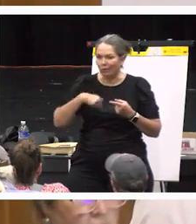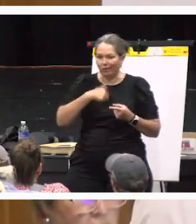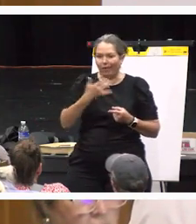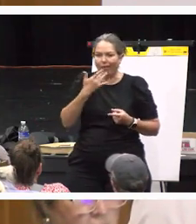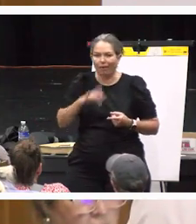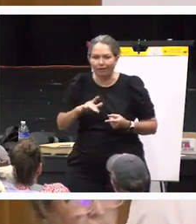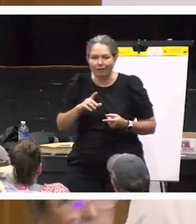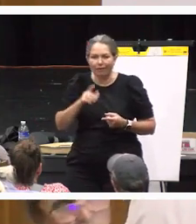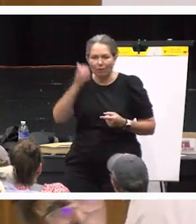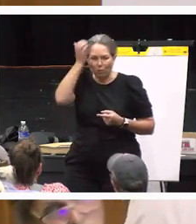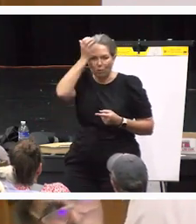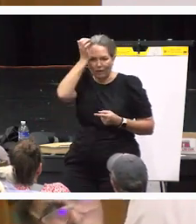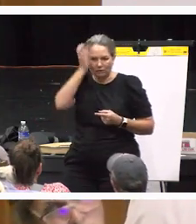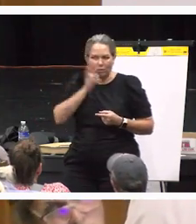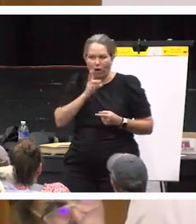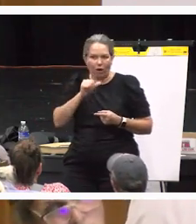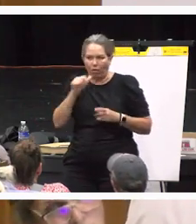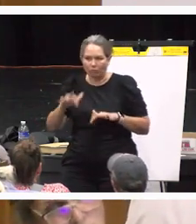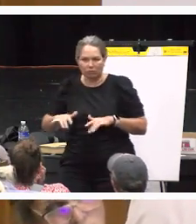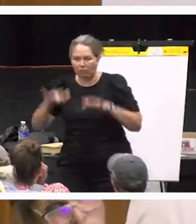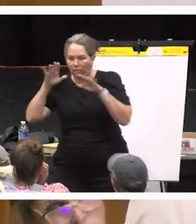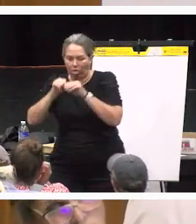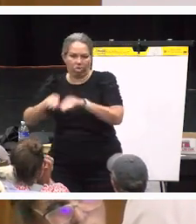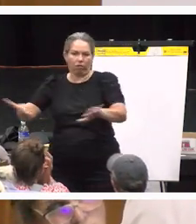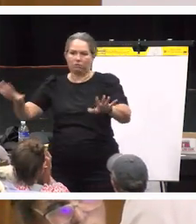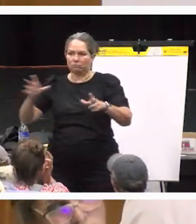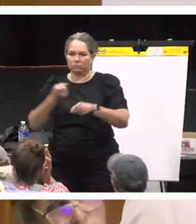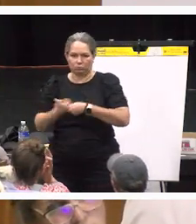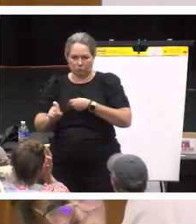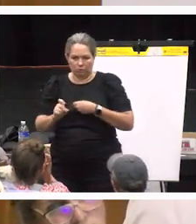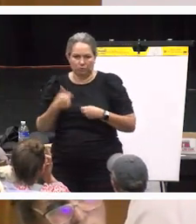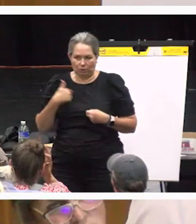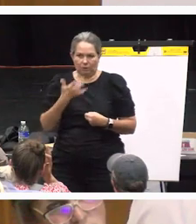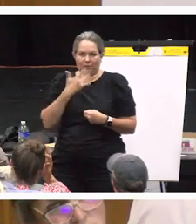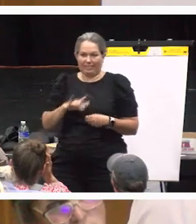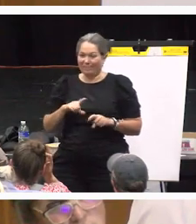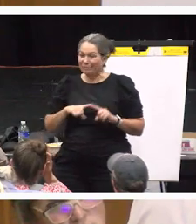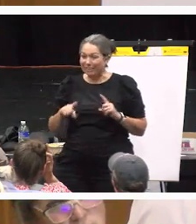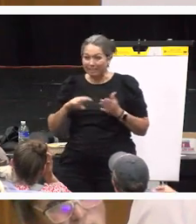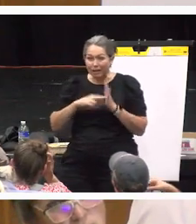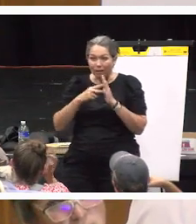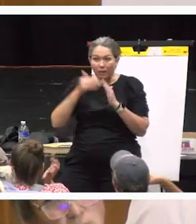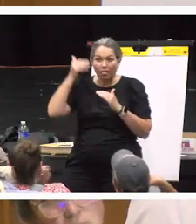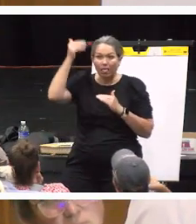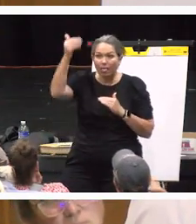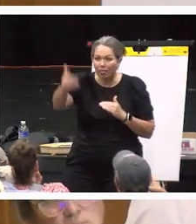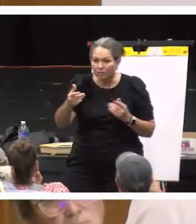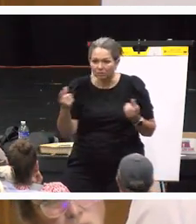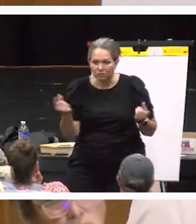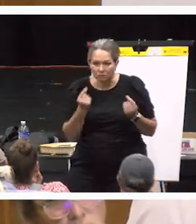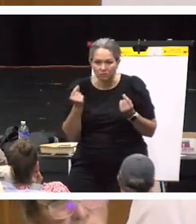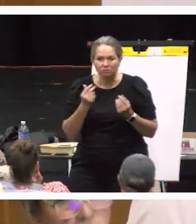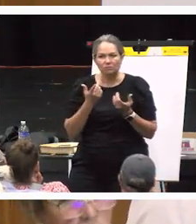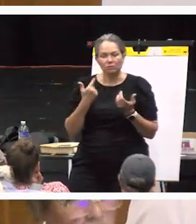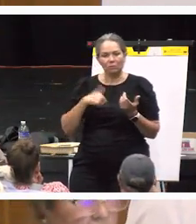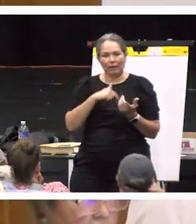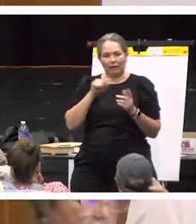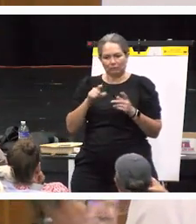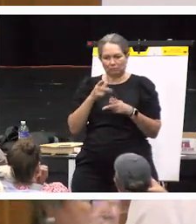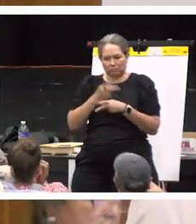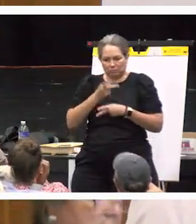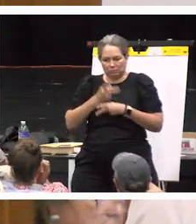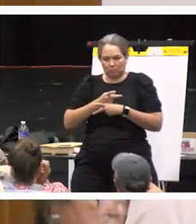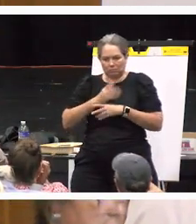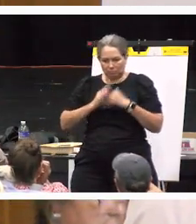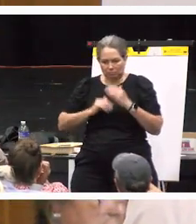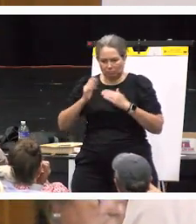that the wastewater system wasn't overwhelmed. And I think that even though that won't prevent a flood, that if that were to fail, we would be